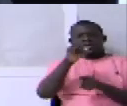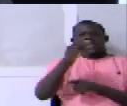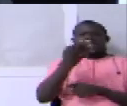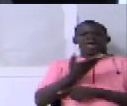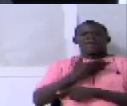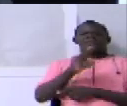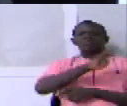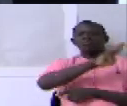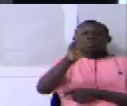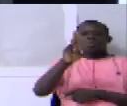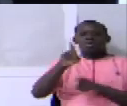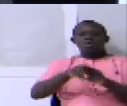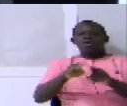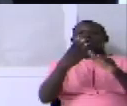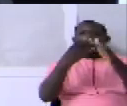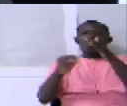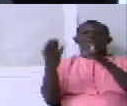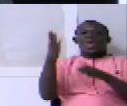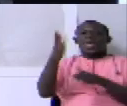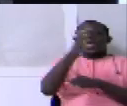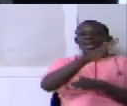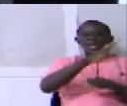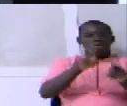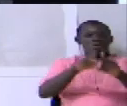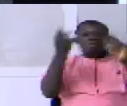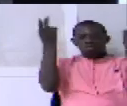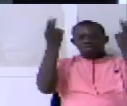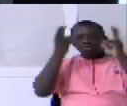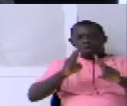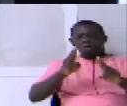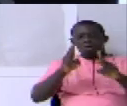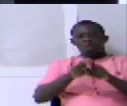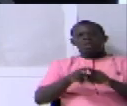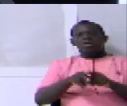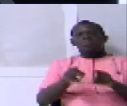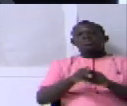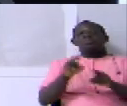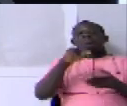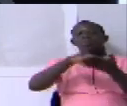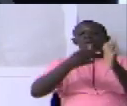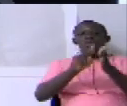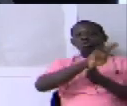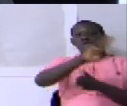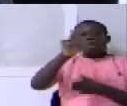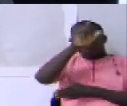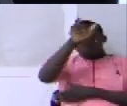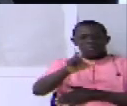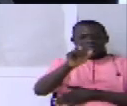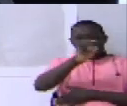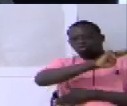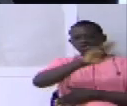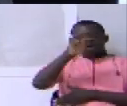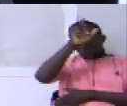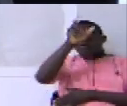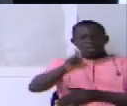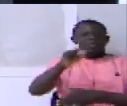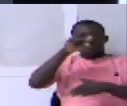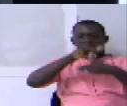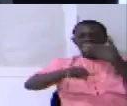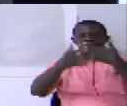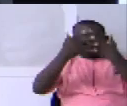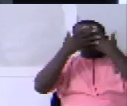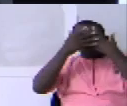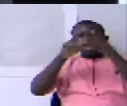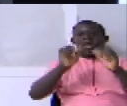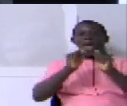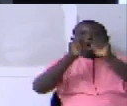no reference to any of these instruments at all, which means that no one in the prison is aware of